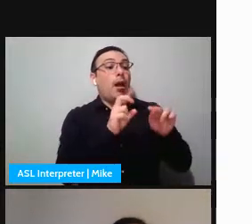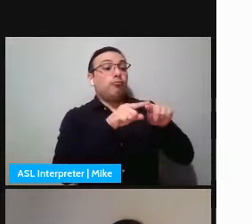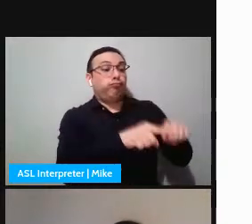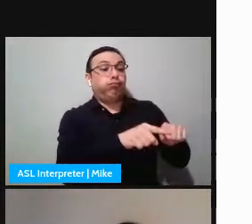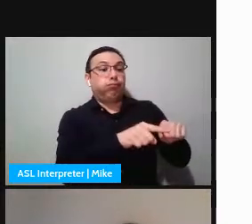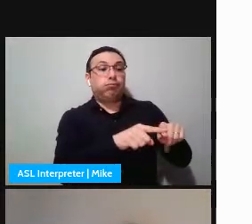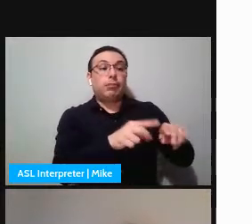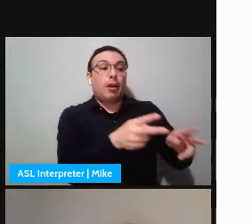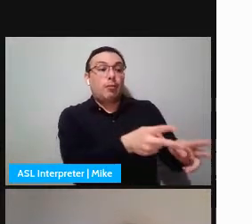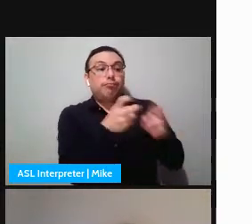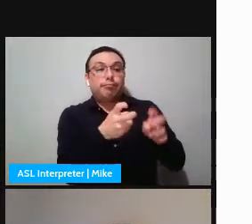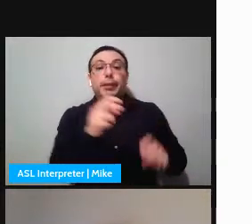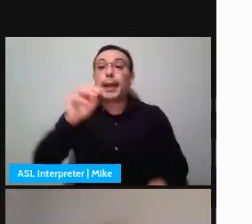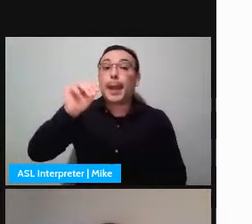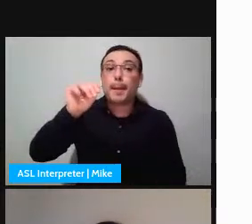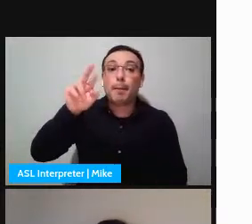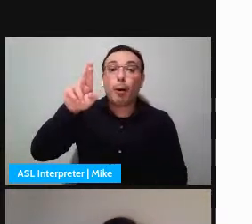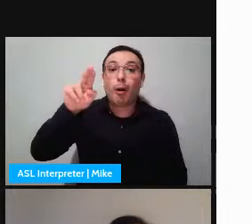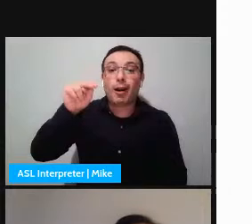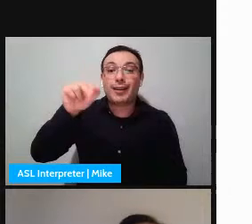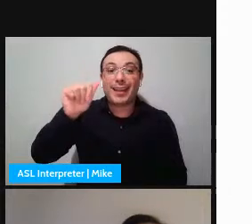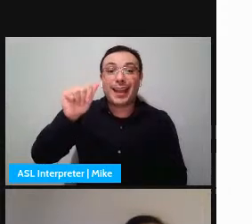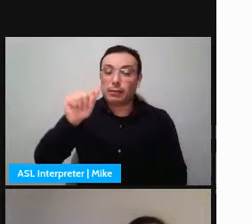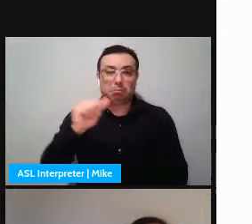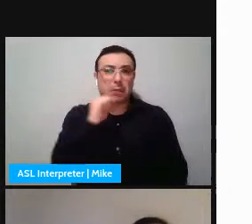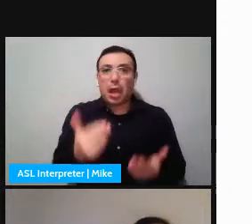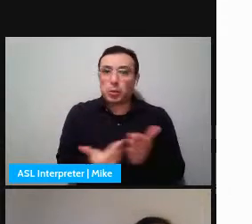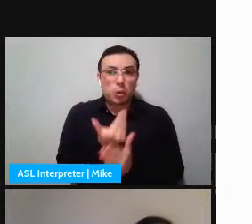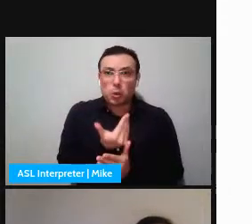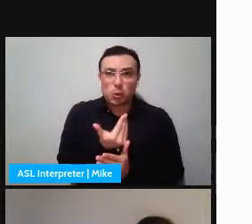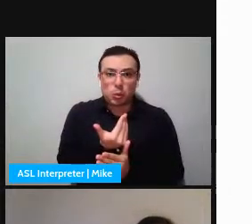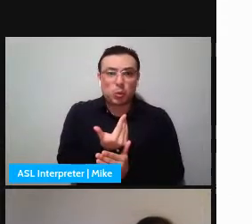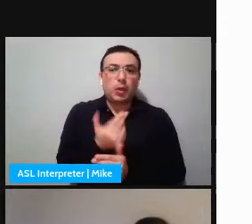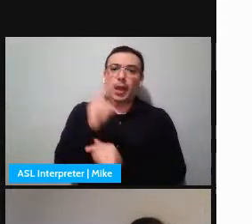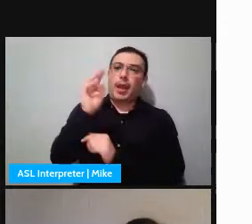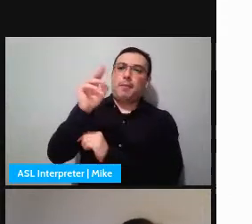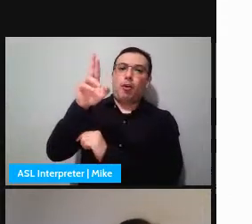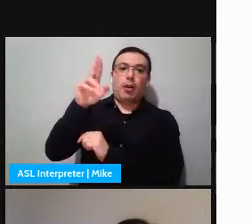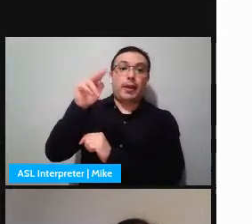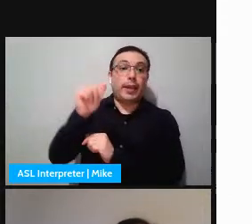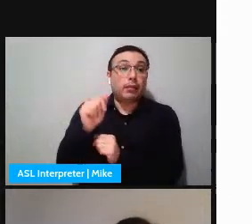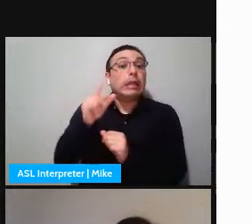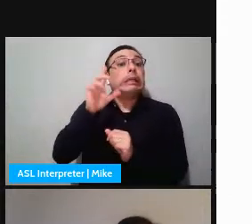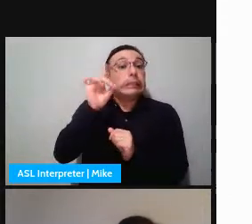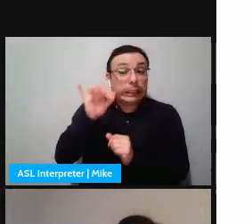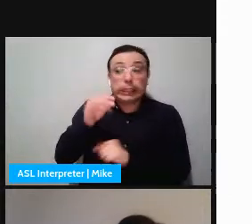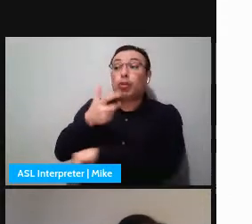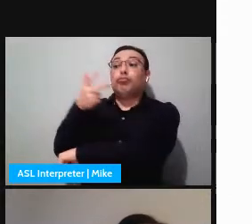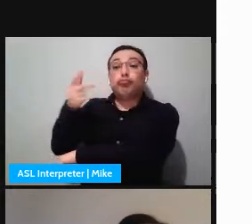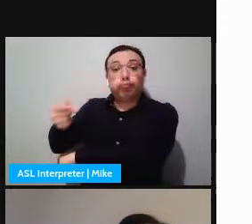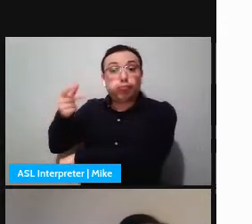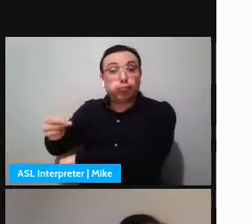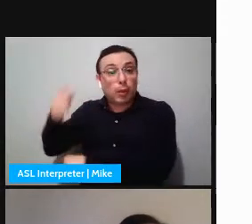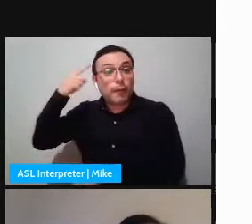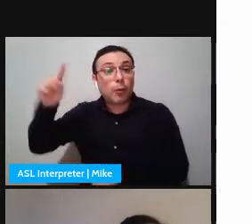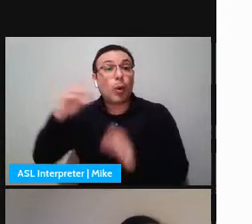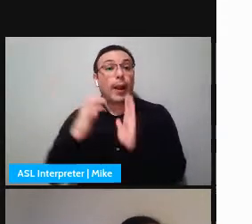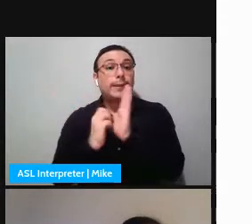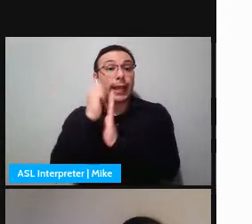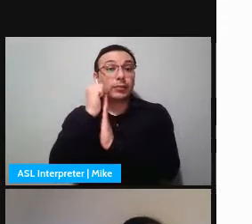on for many years and was common with cancer treatments. But now that technology was applied to